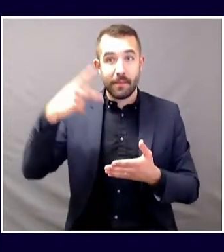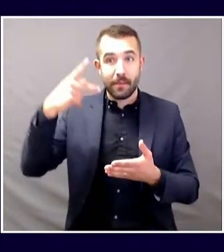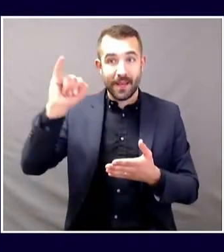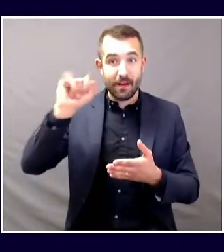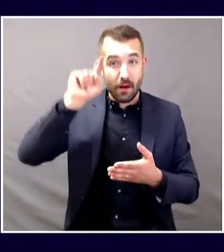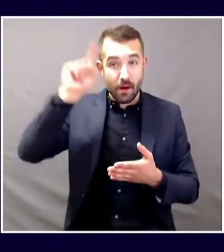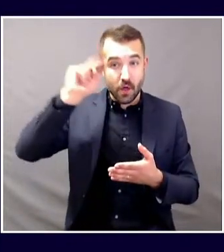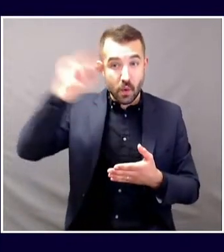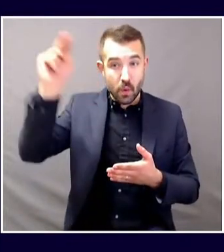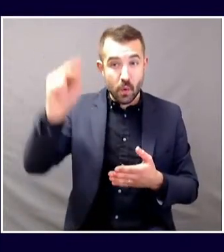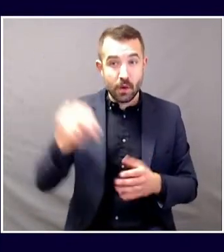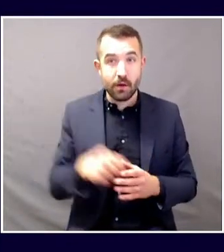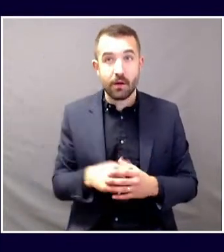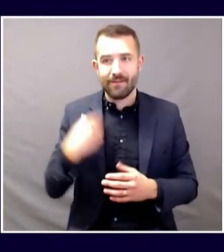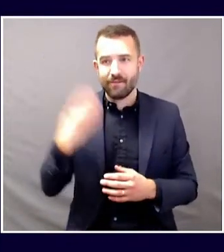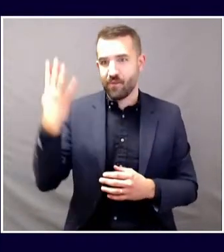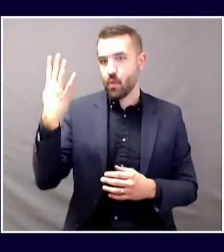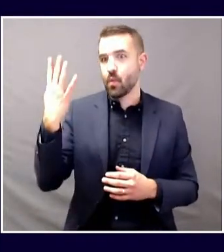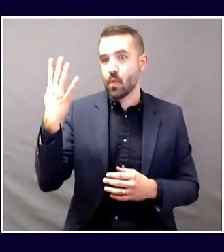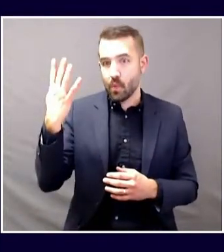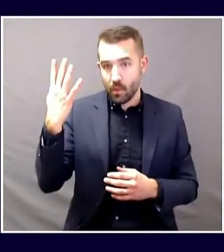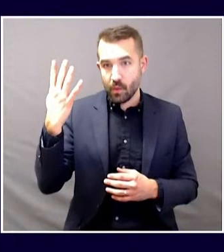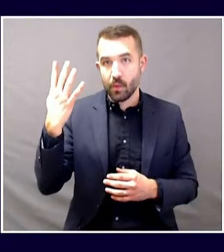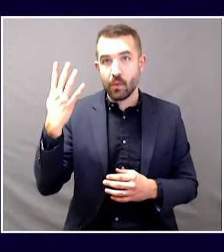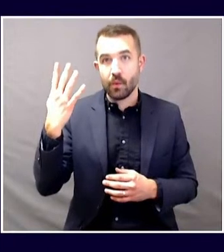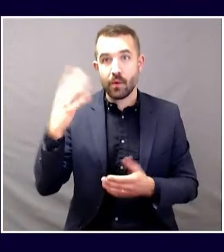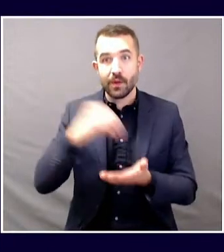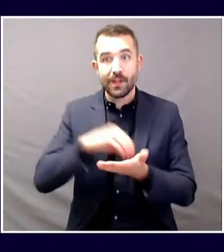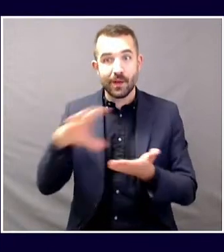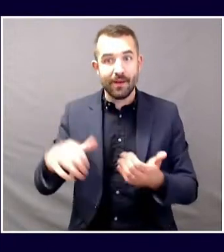the dorms. Are you investigating that as a possible outbreak?